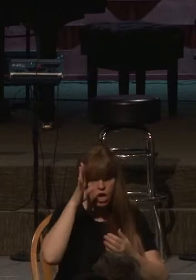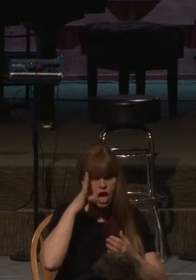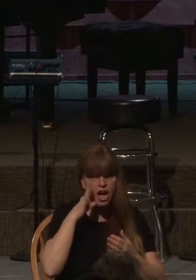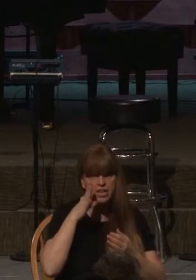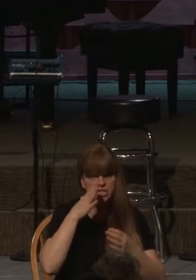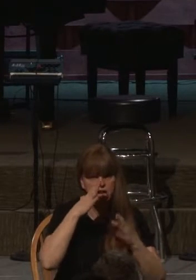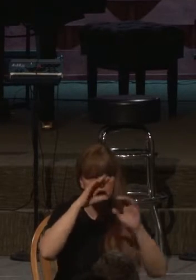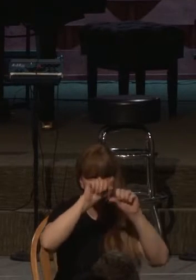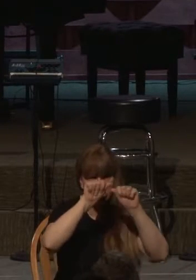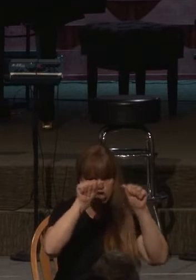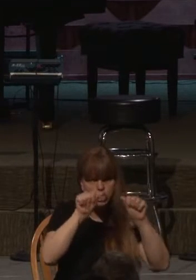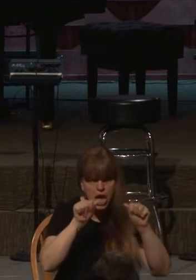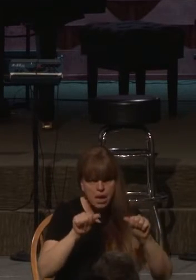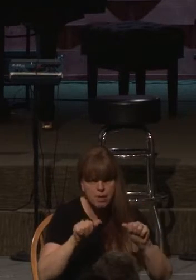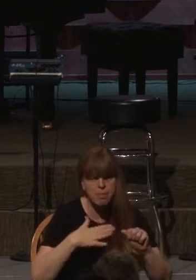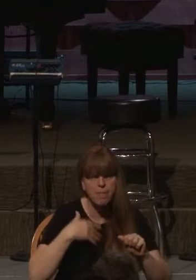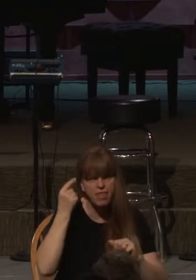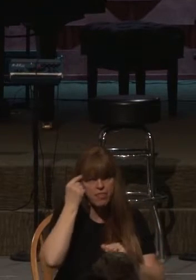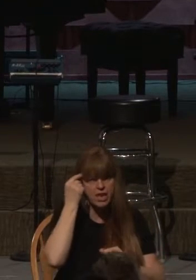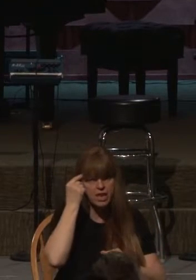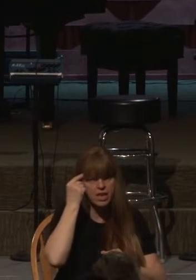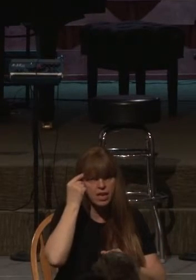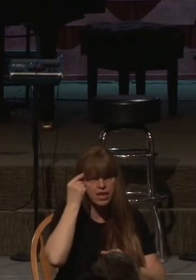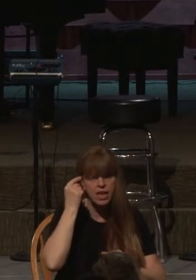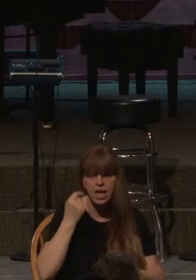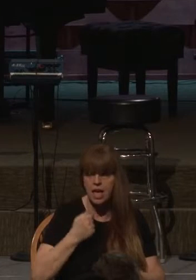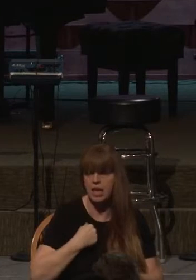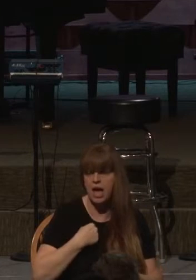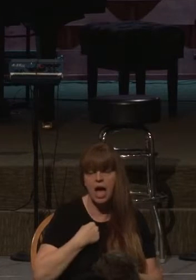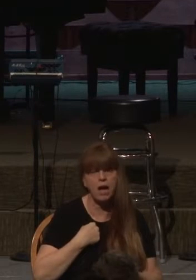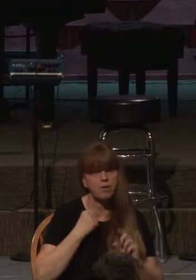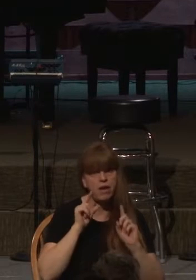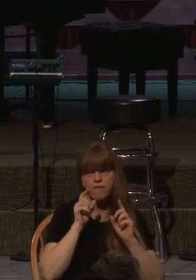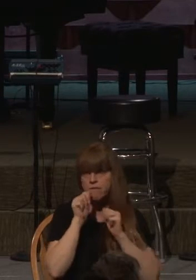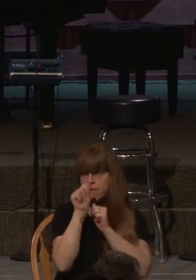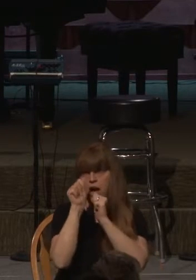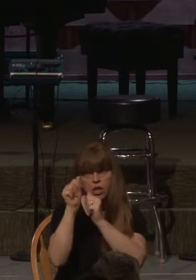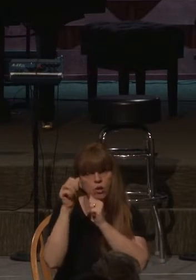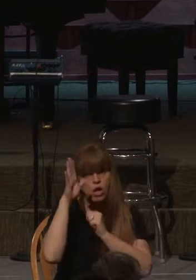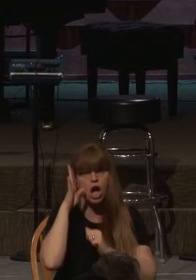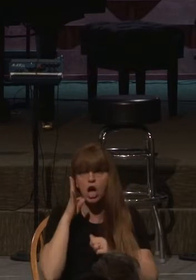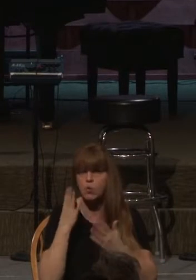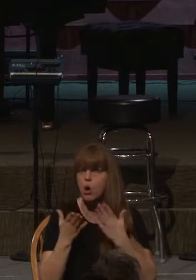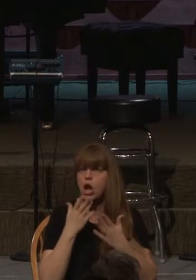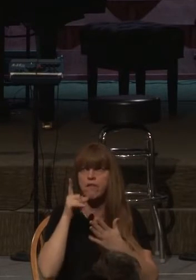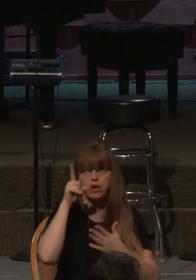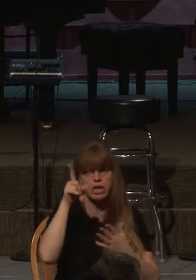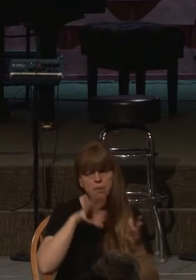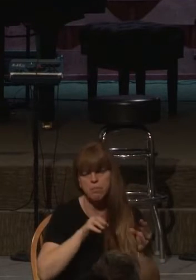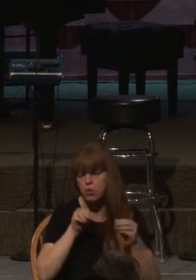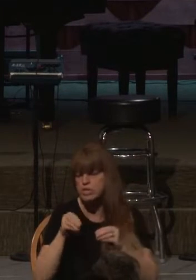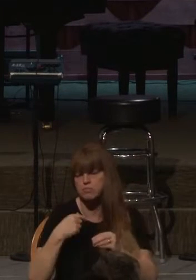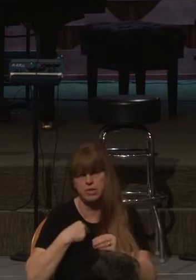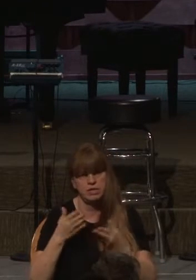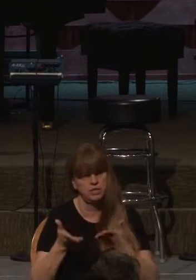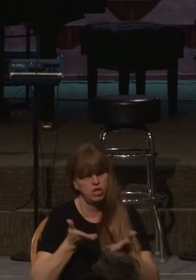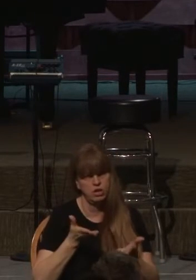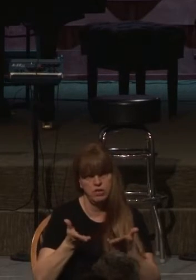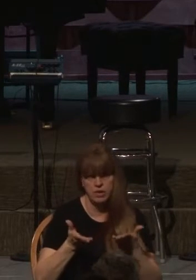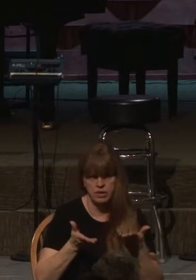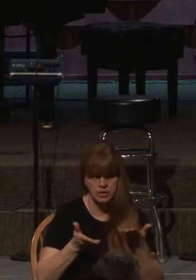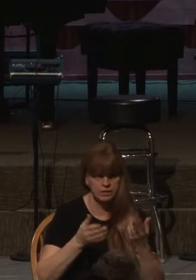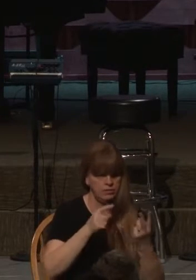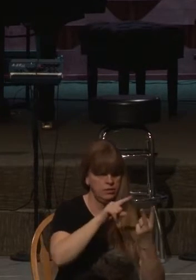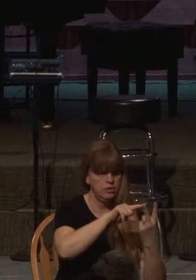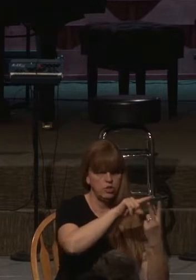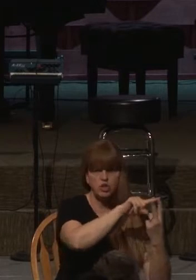about ministry and how I intend to lead wherever God plants me to serve. And it goes back to these two